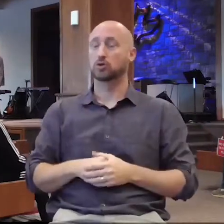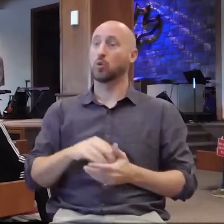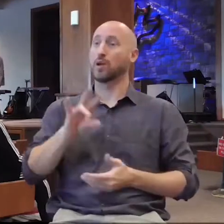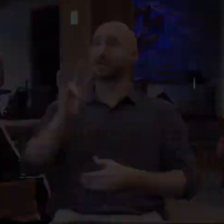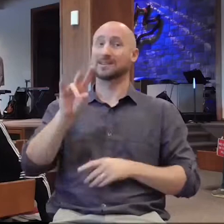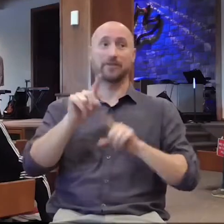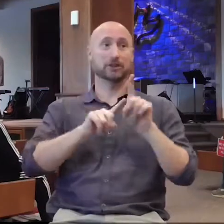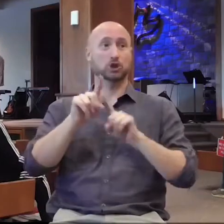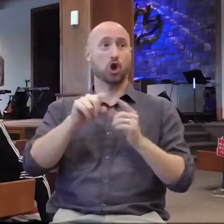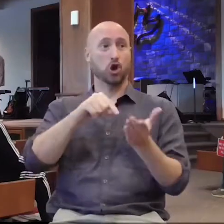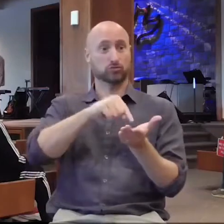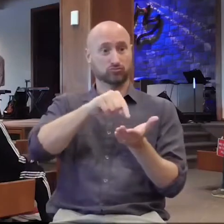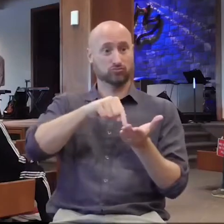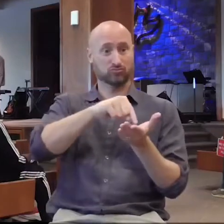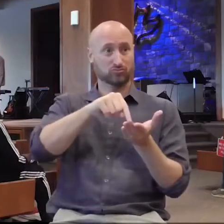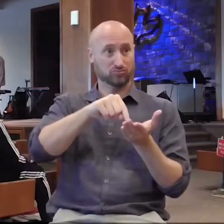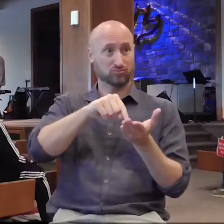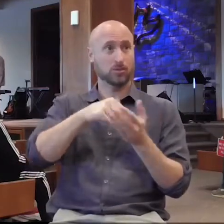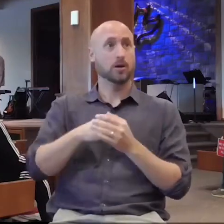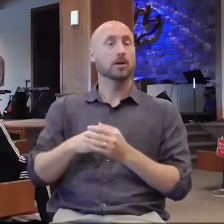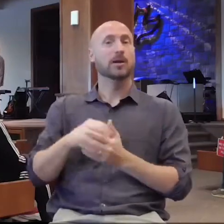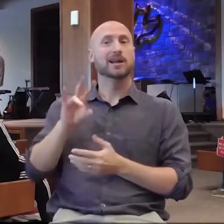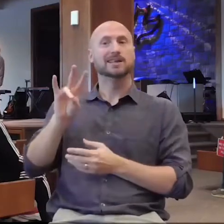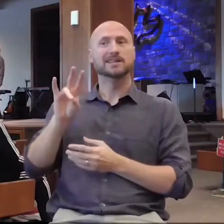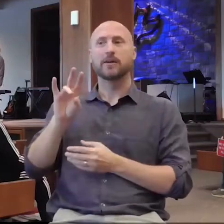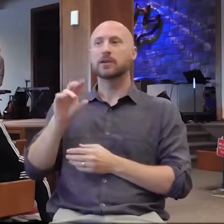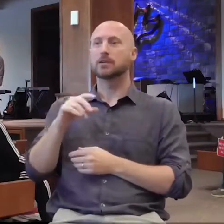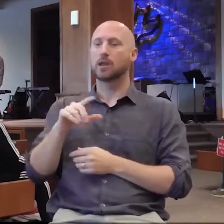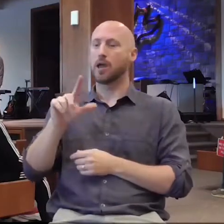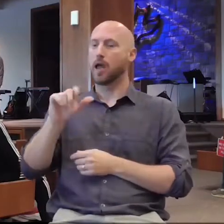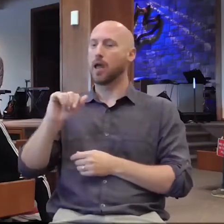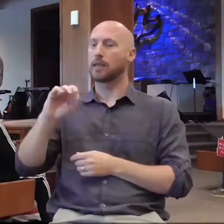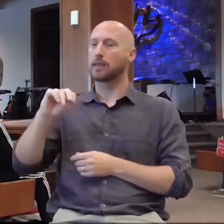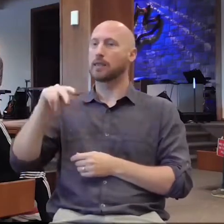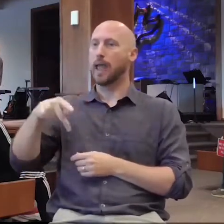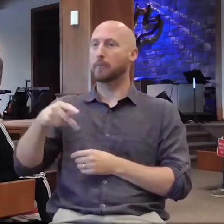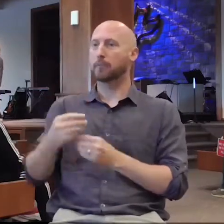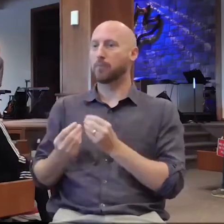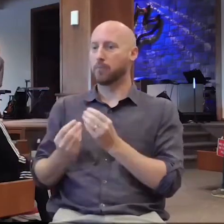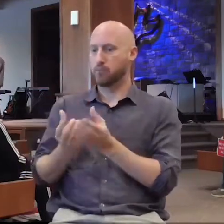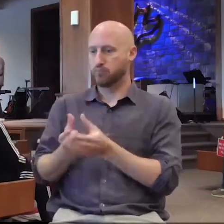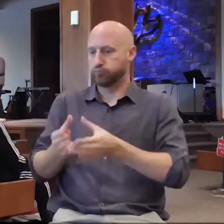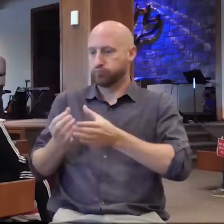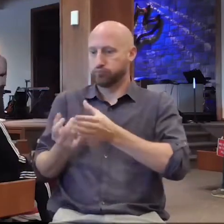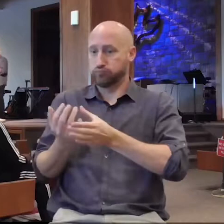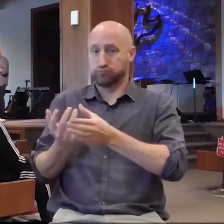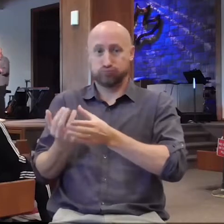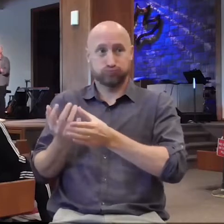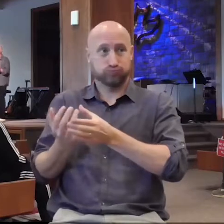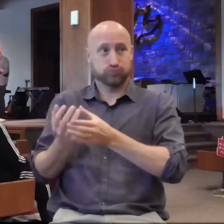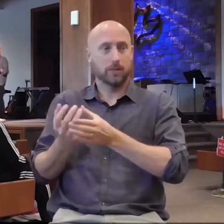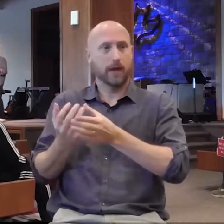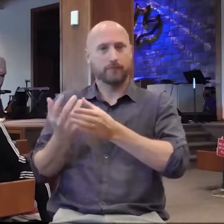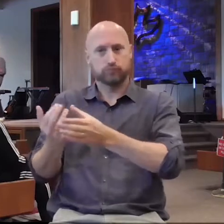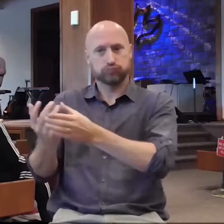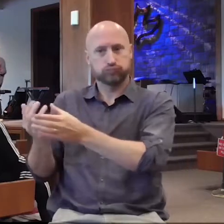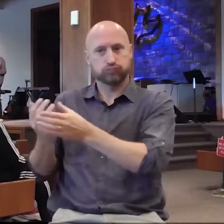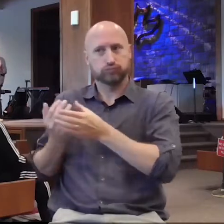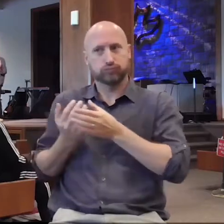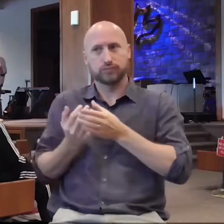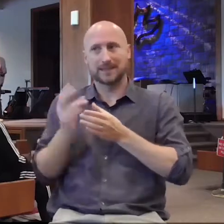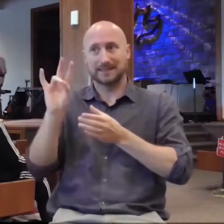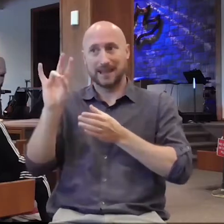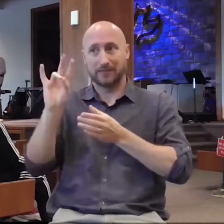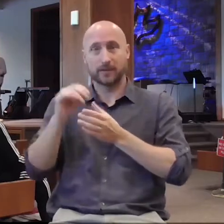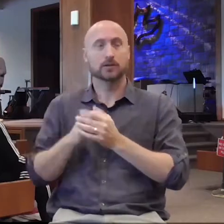and walks in the middle of the seven lampstands. Each church gets a part of his description relative to